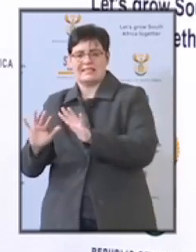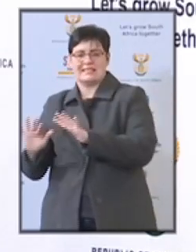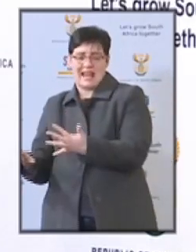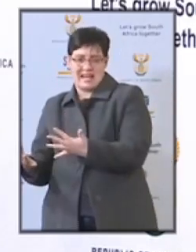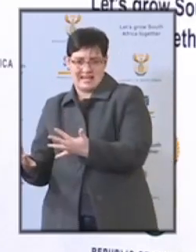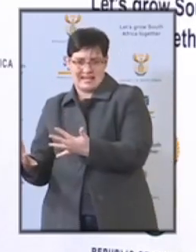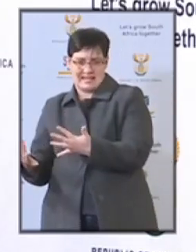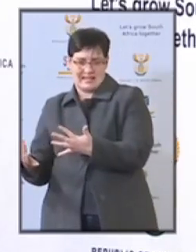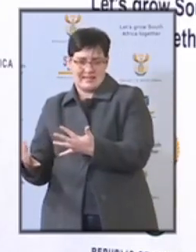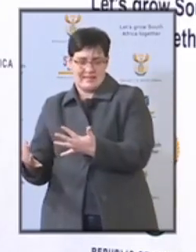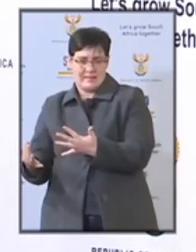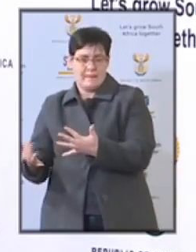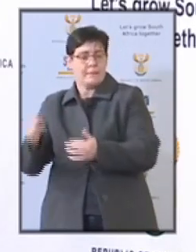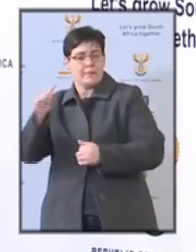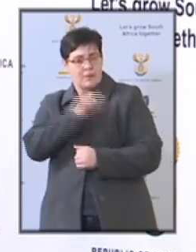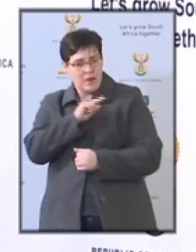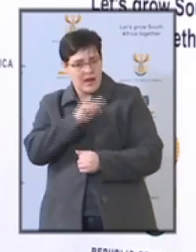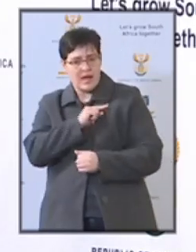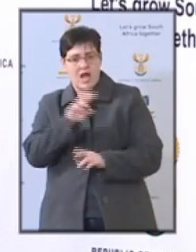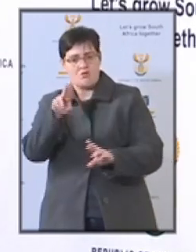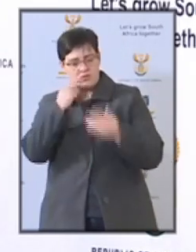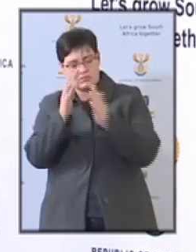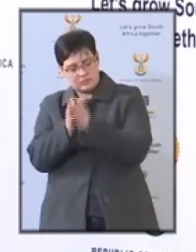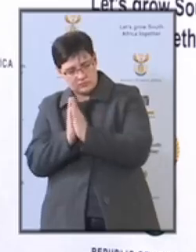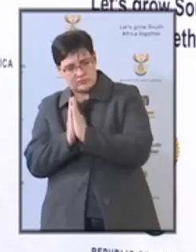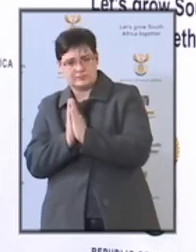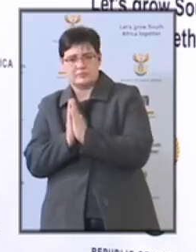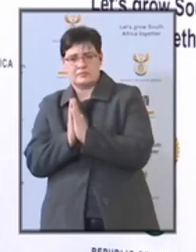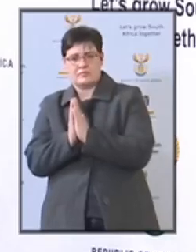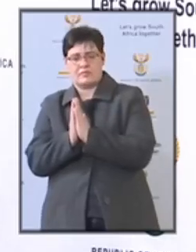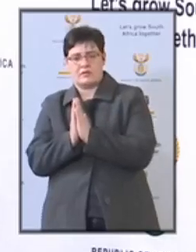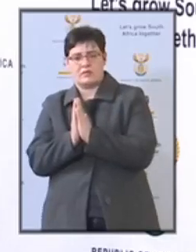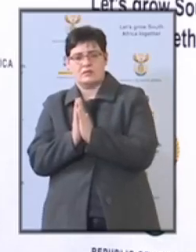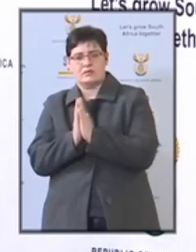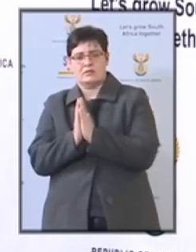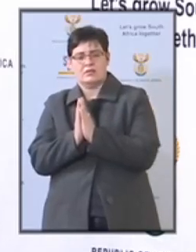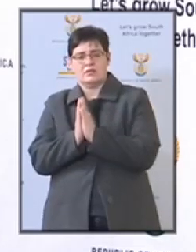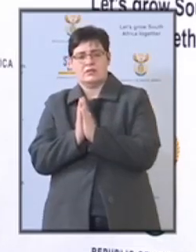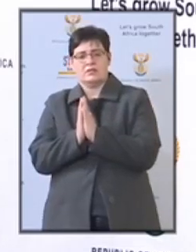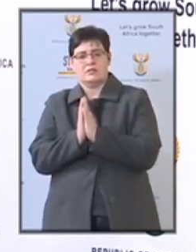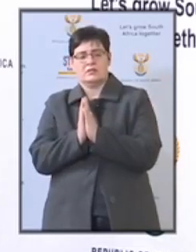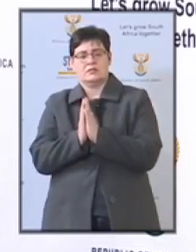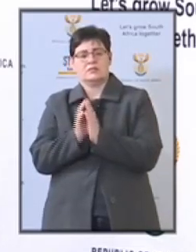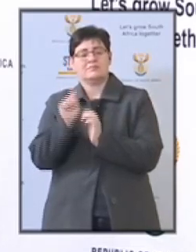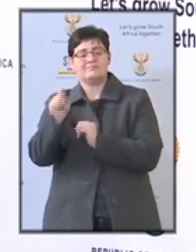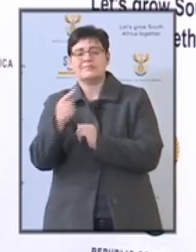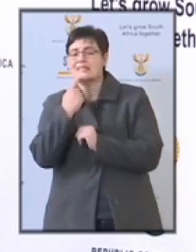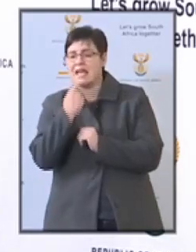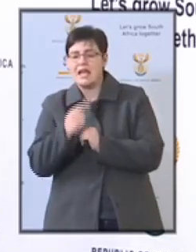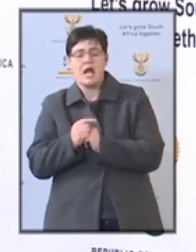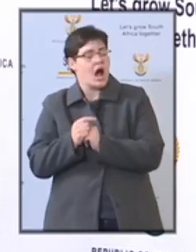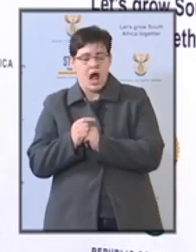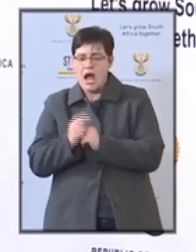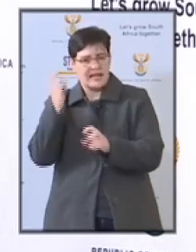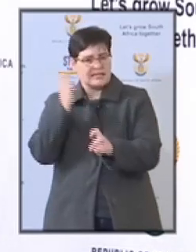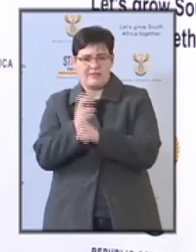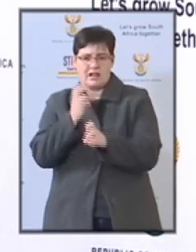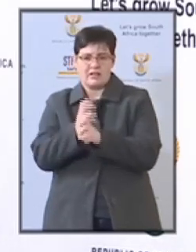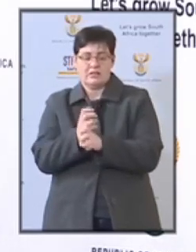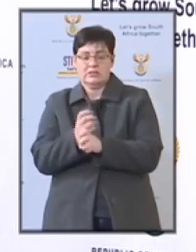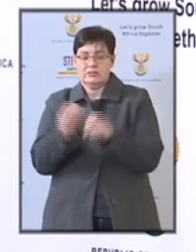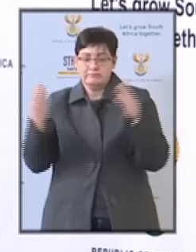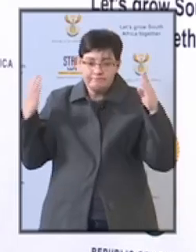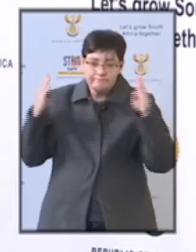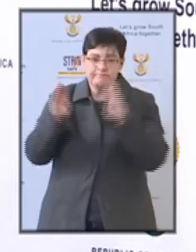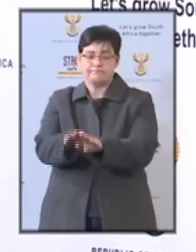the request by, amongst others, the restaurants who highlighted the difficulties, because at that